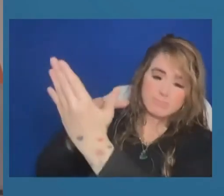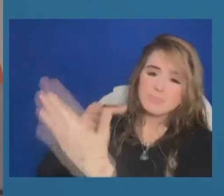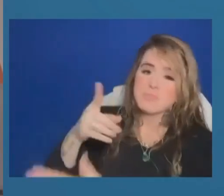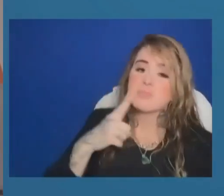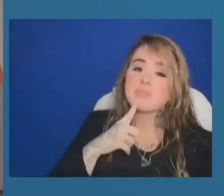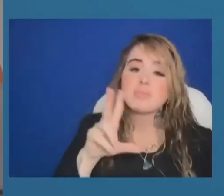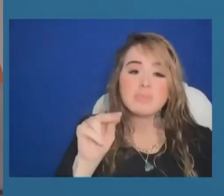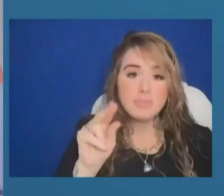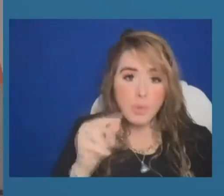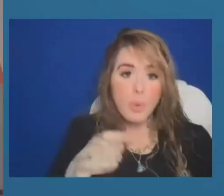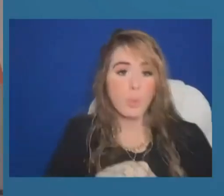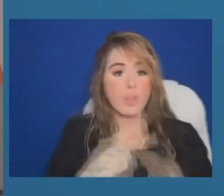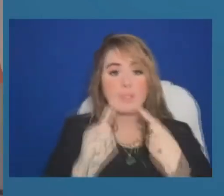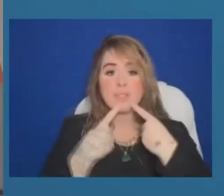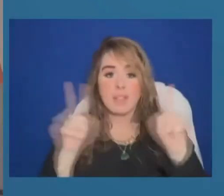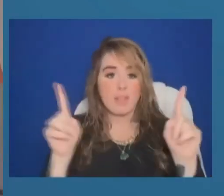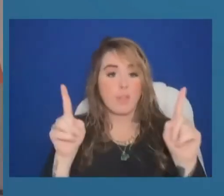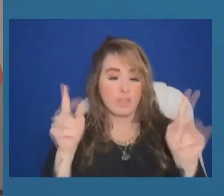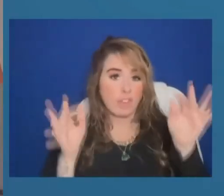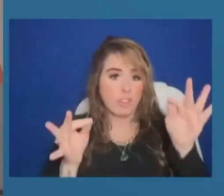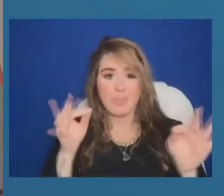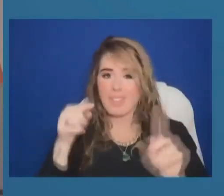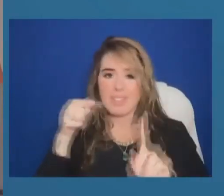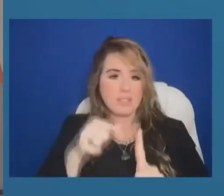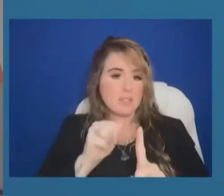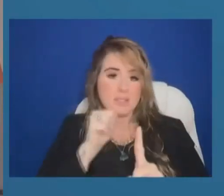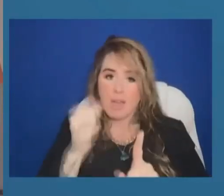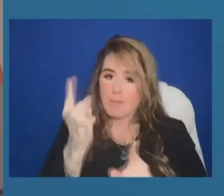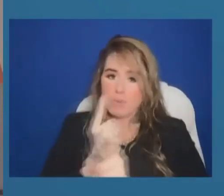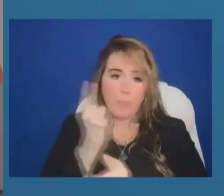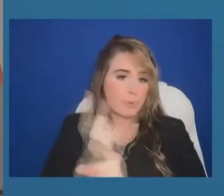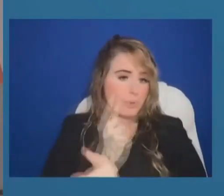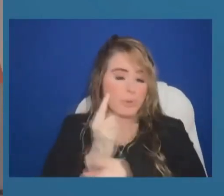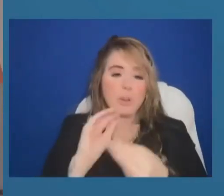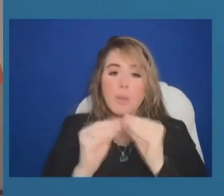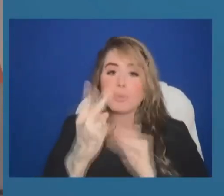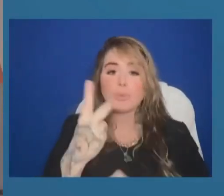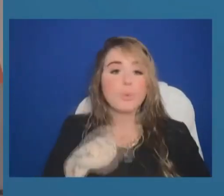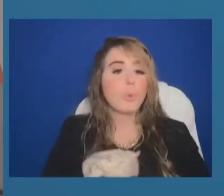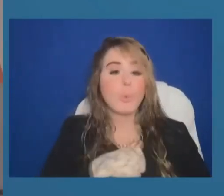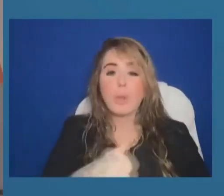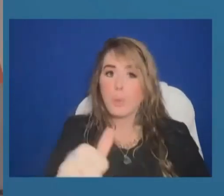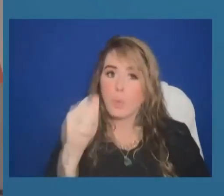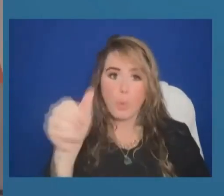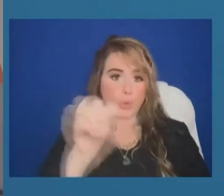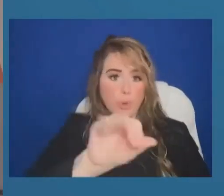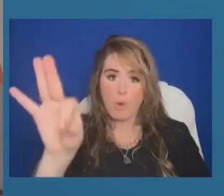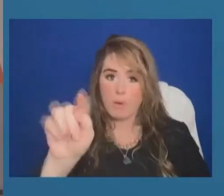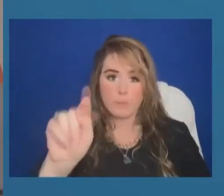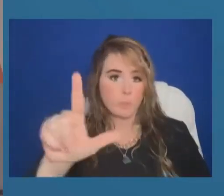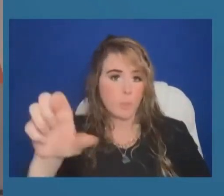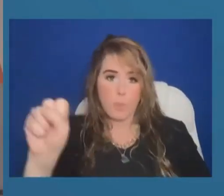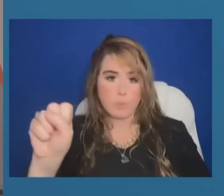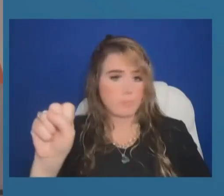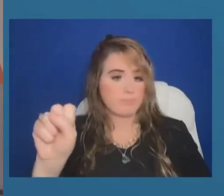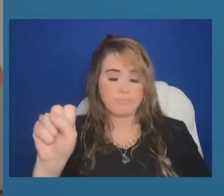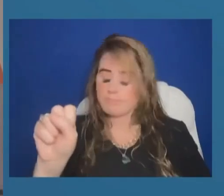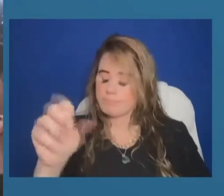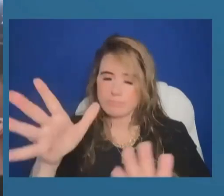a declaratory judgment that this is not proper, and number 2, we're not turning off the tolls until there's a court order.